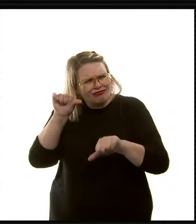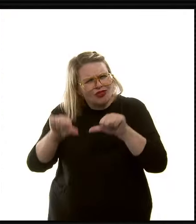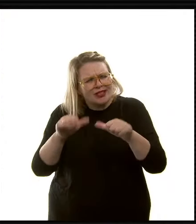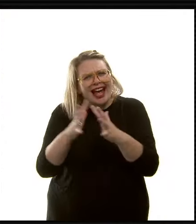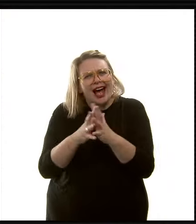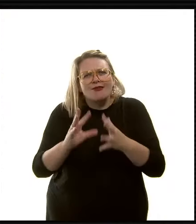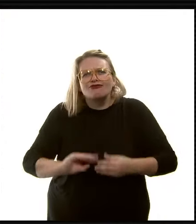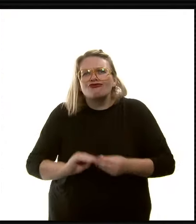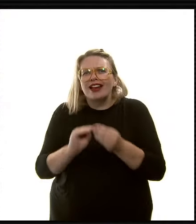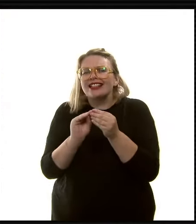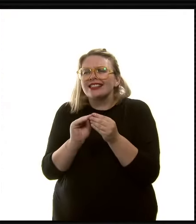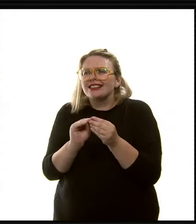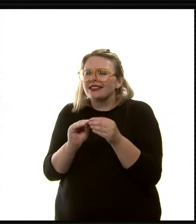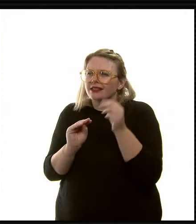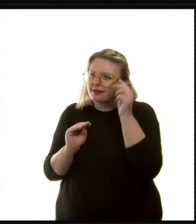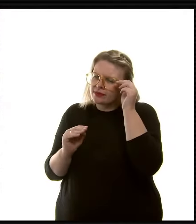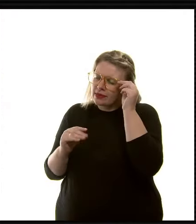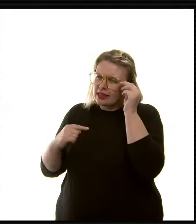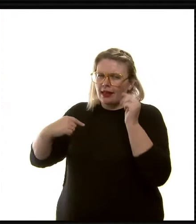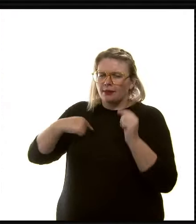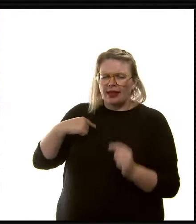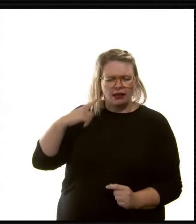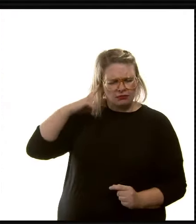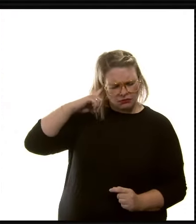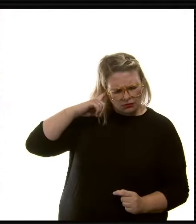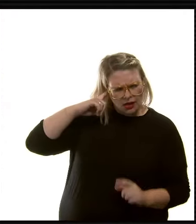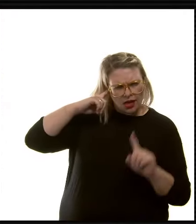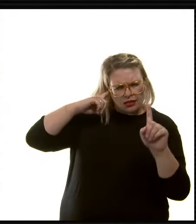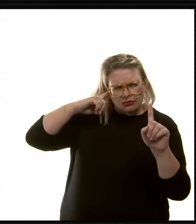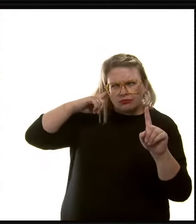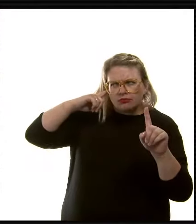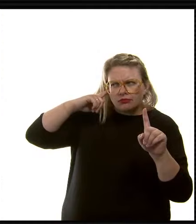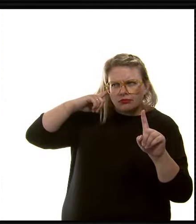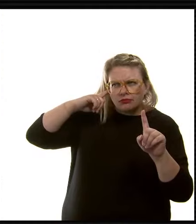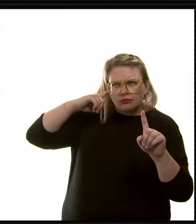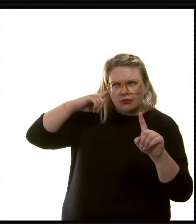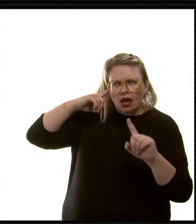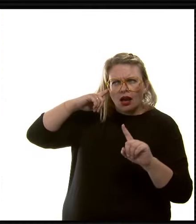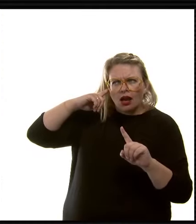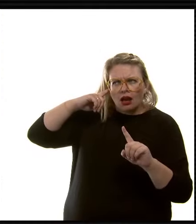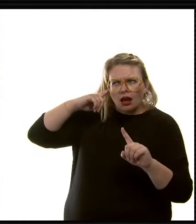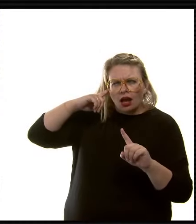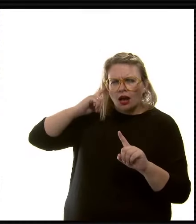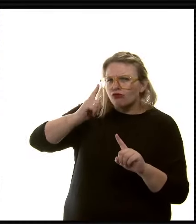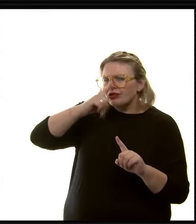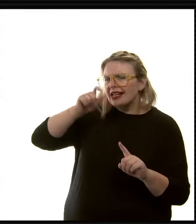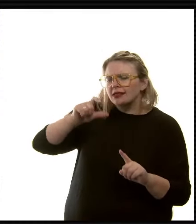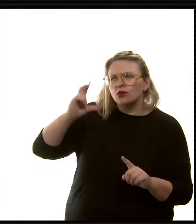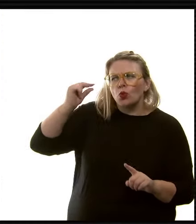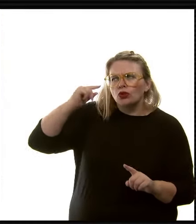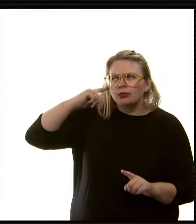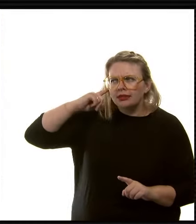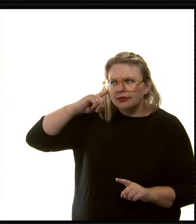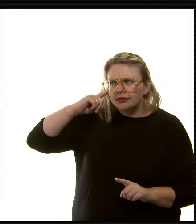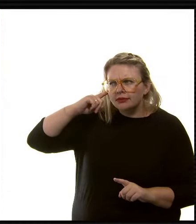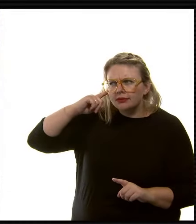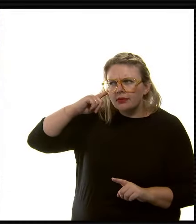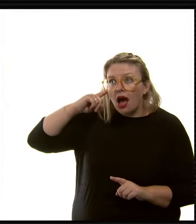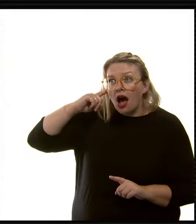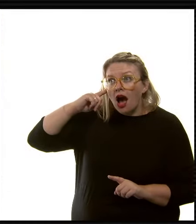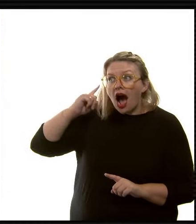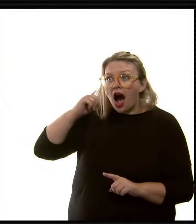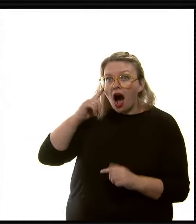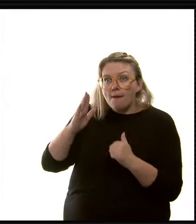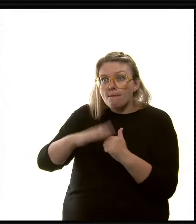I hold my finger to my ear for a second and pretend that someone's speaking to me, I think we're getting some more minifigure